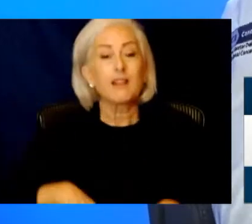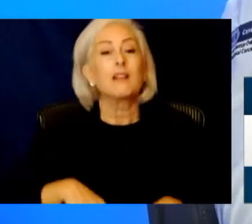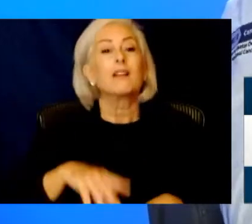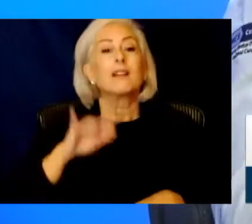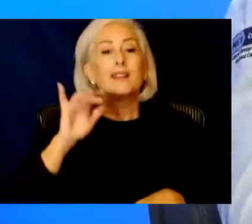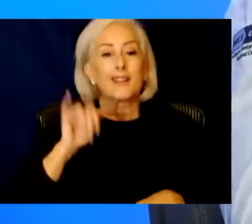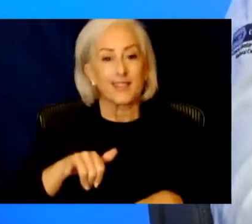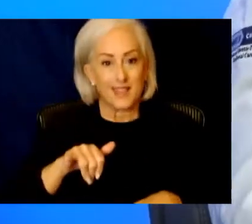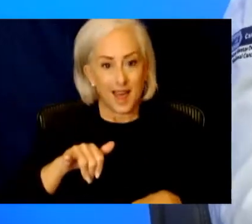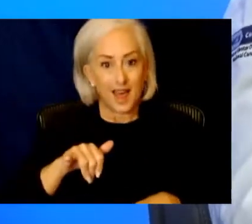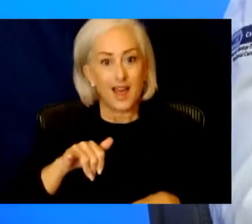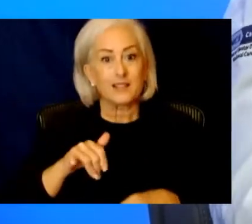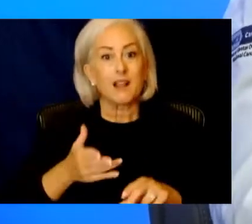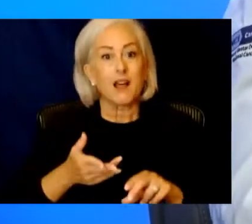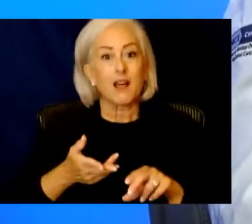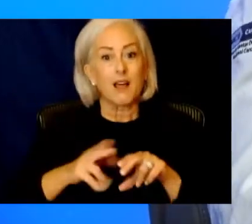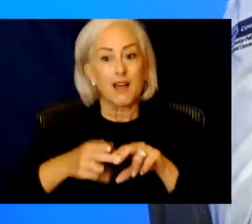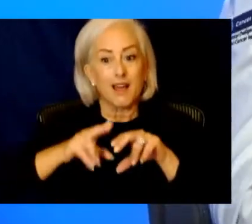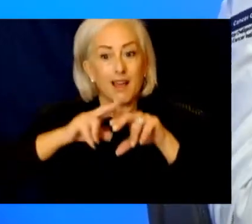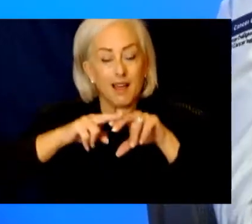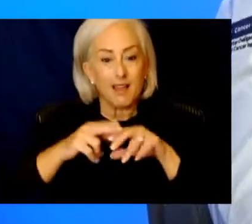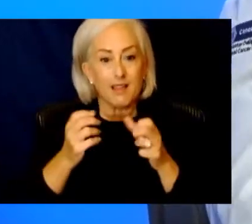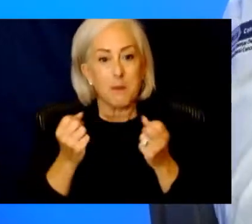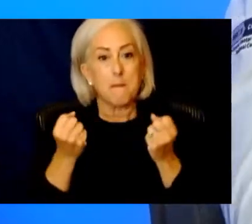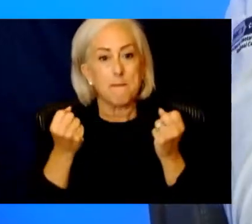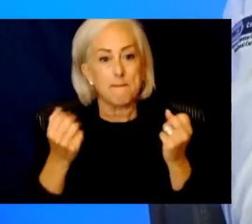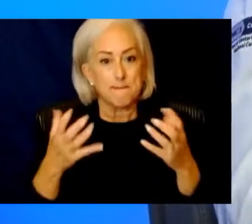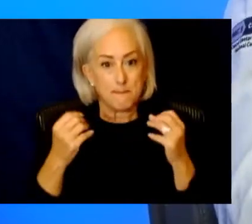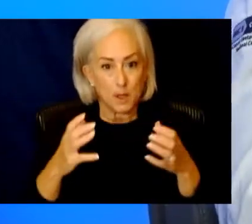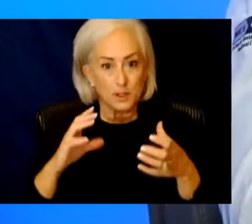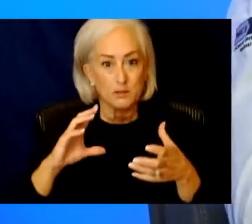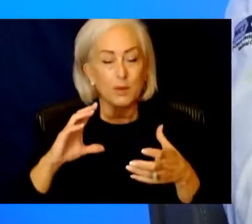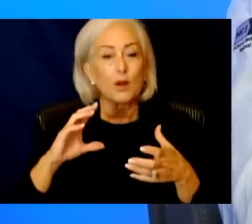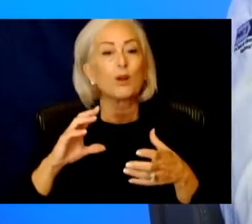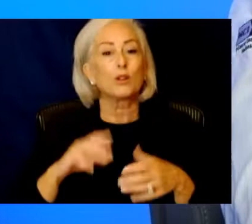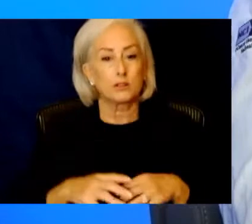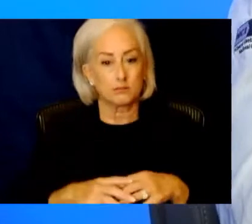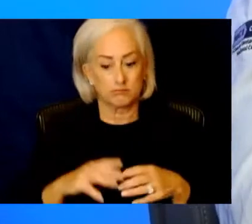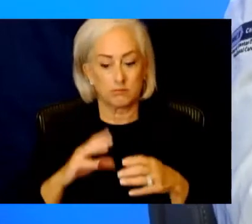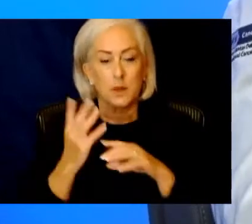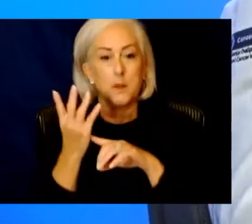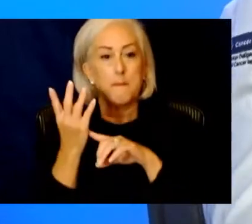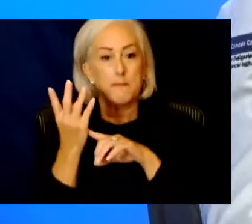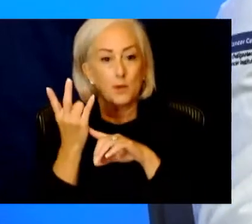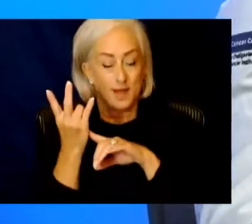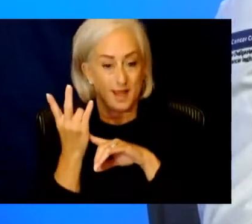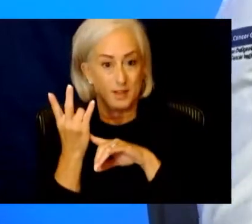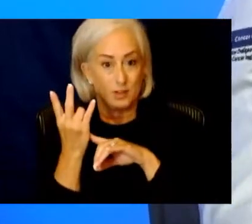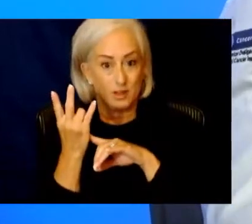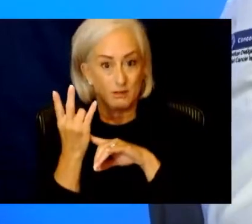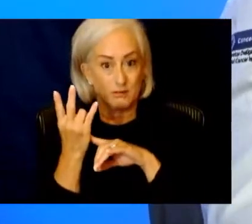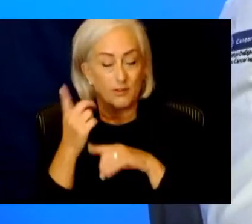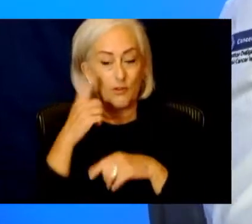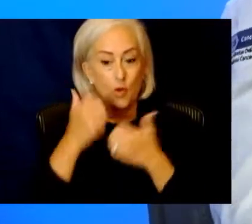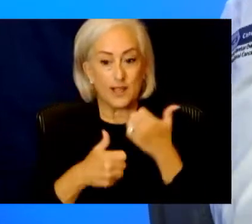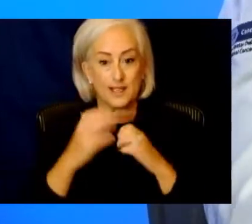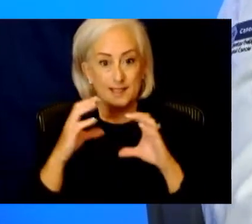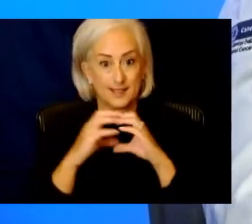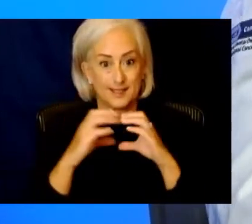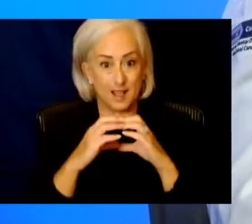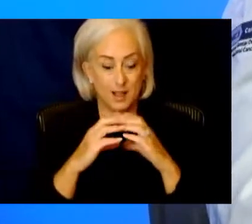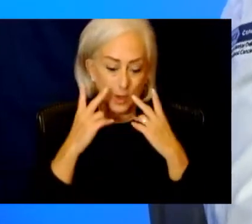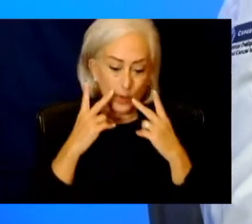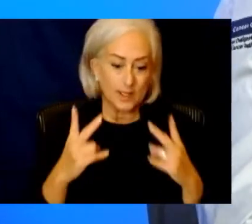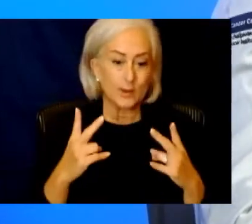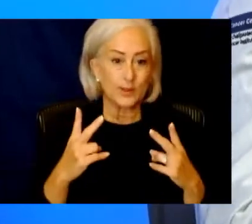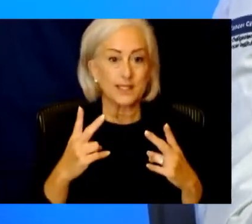accumulation of multiple mutations in these cells, resulting in many times in cancers. And it's most commonly seen in GI malignancies,